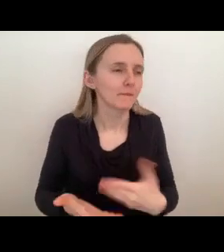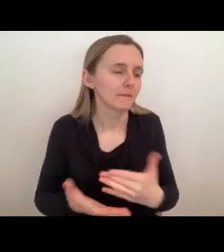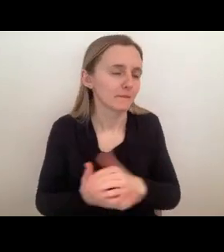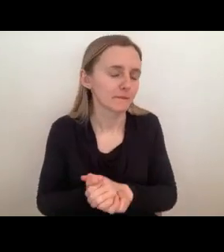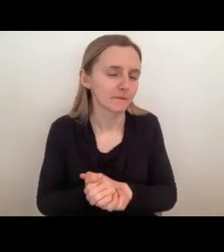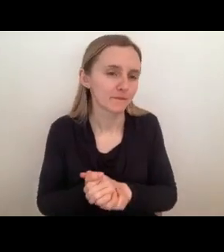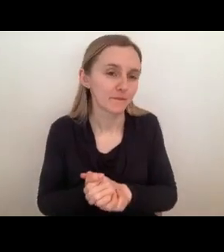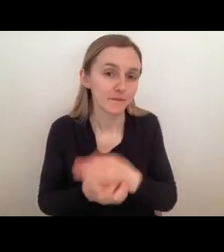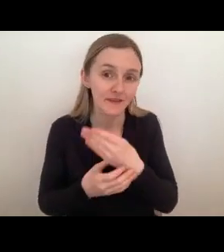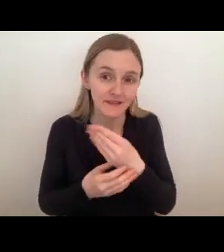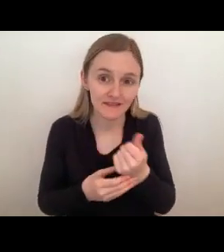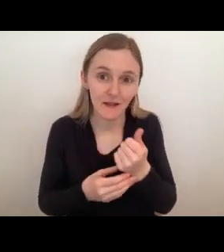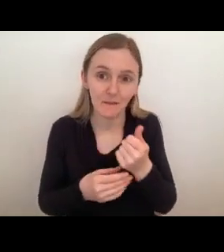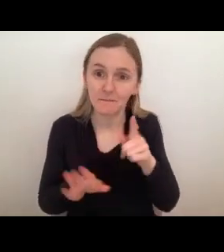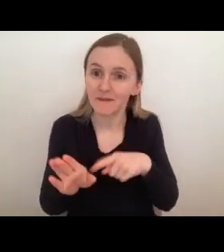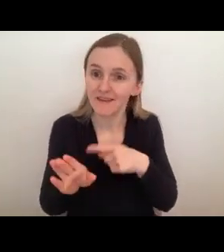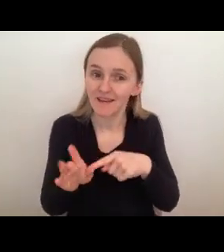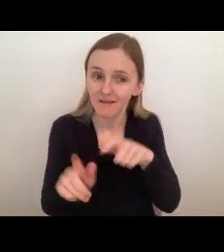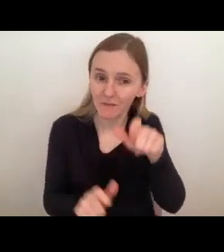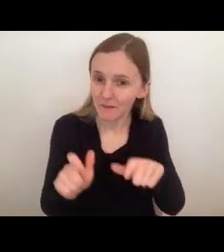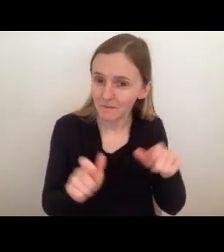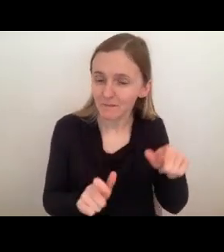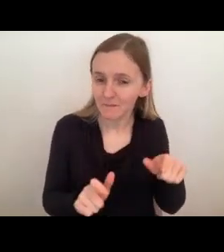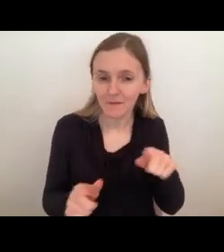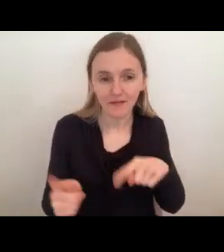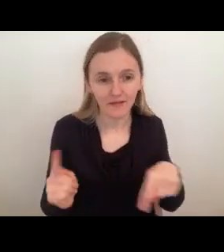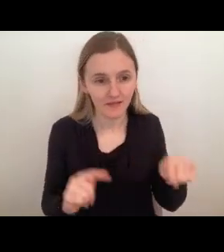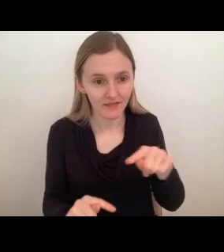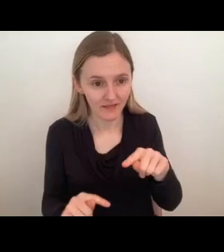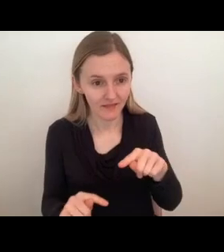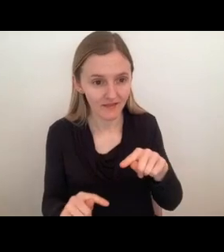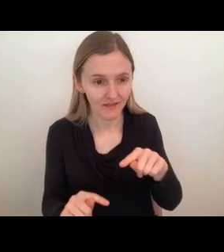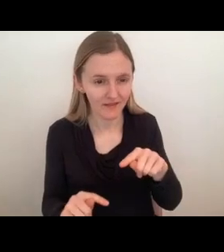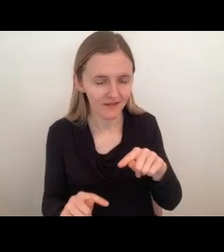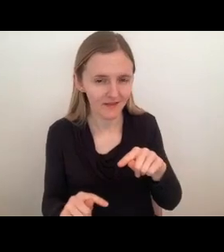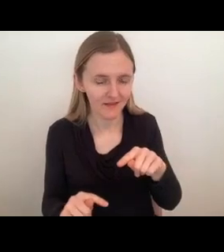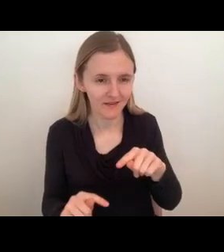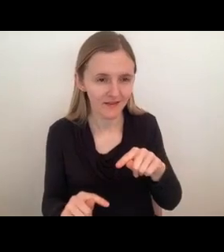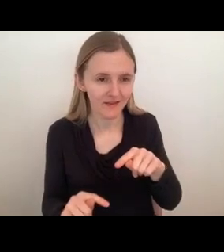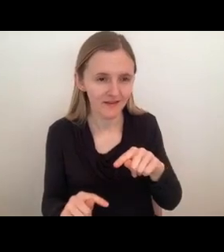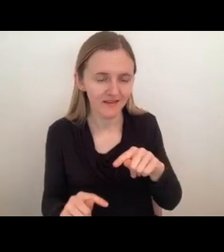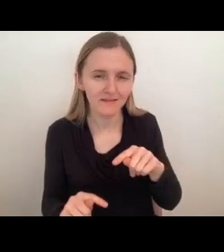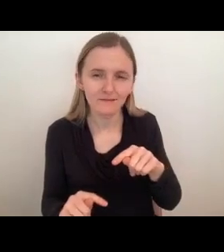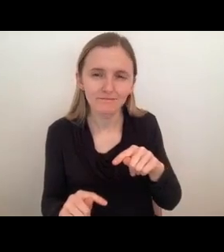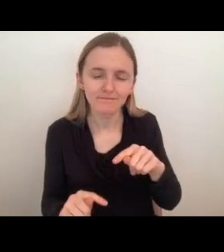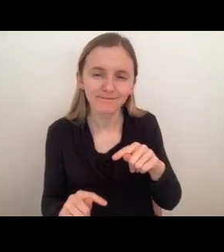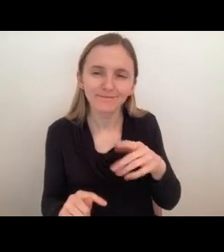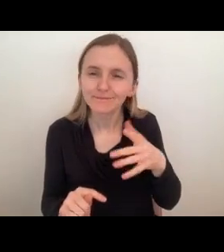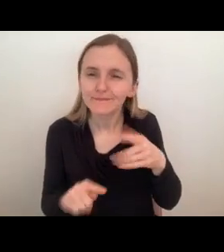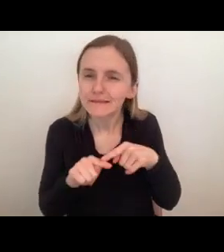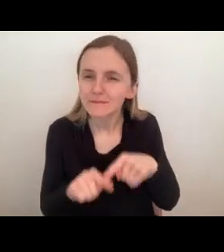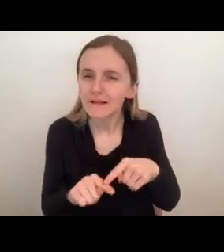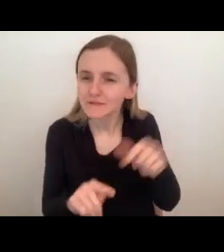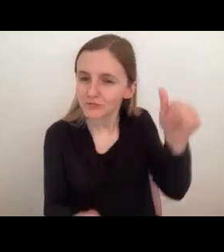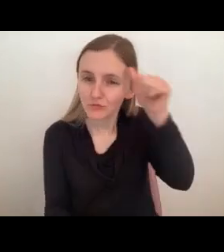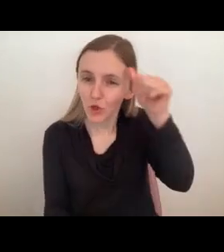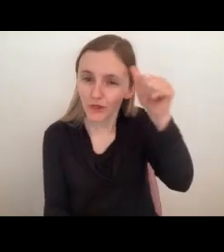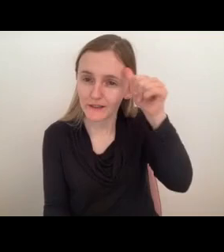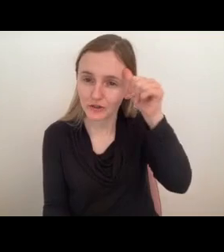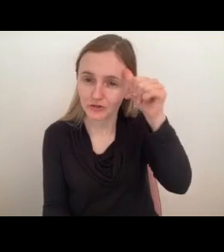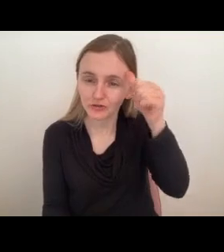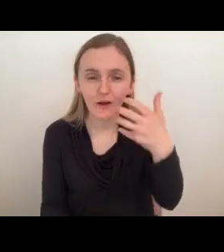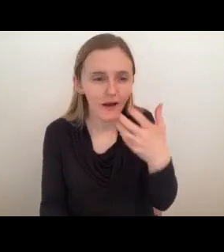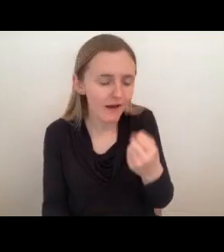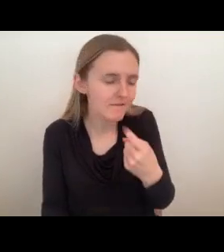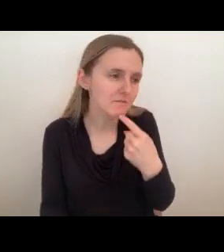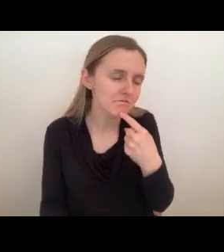people, it's been acknowledged that there are additional traits of other conditions. However, it